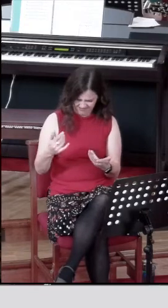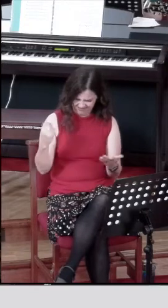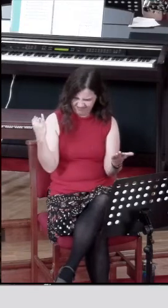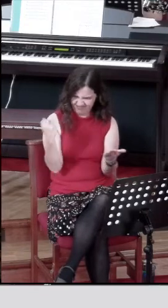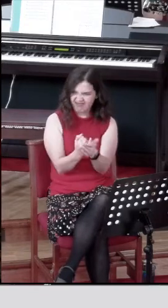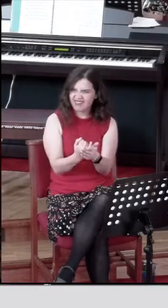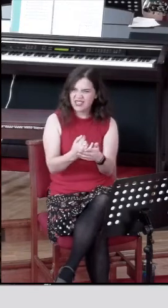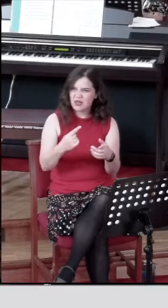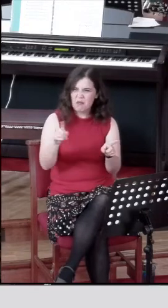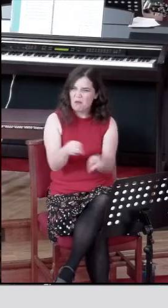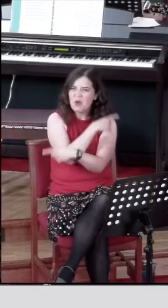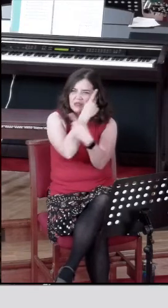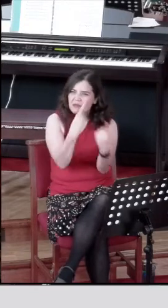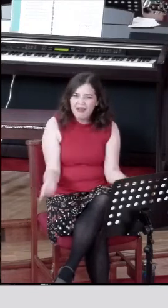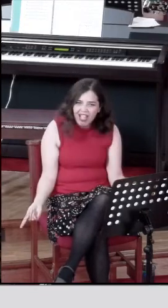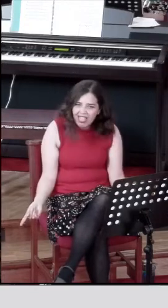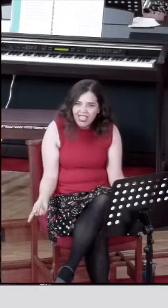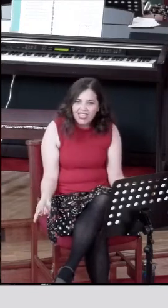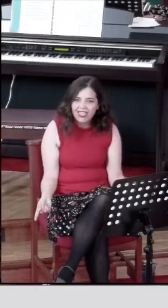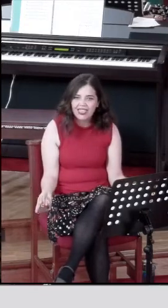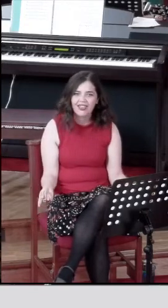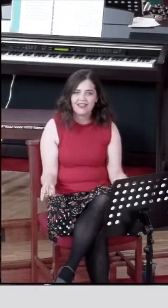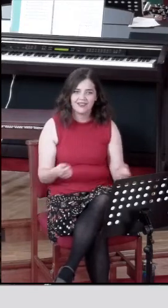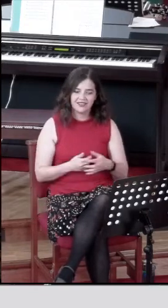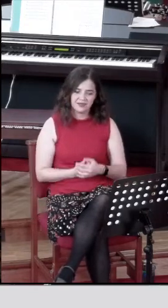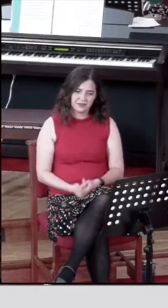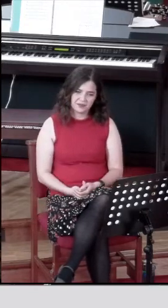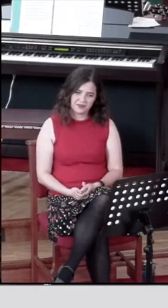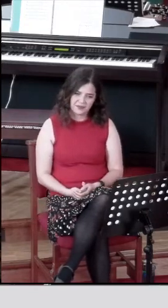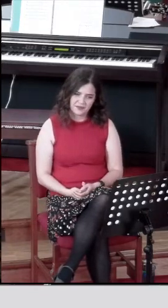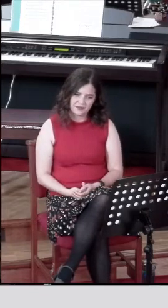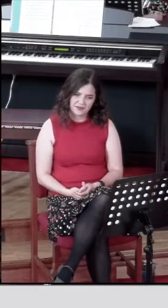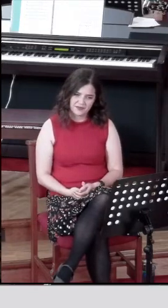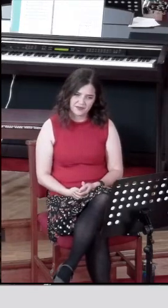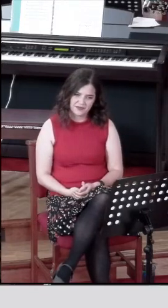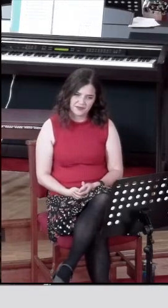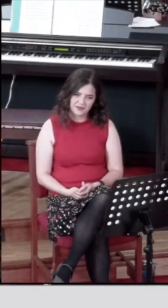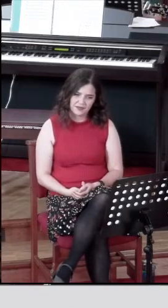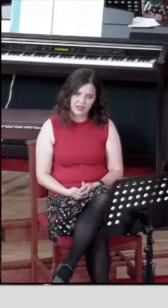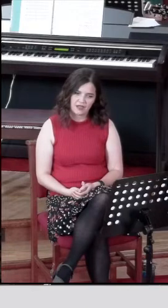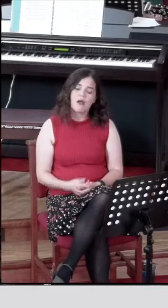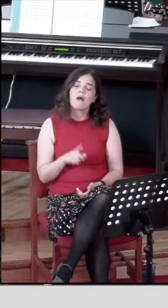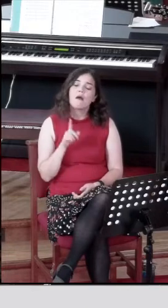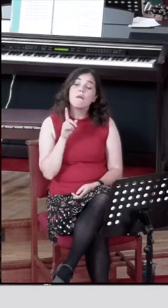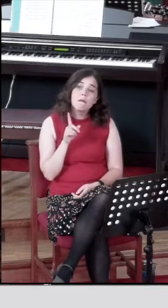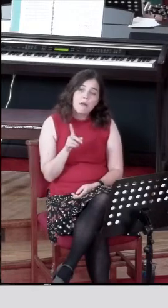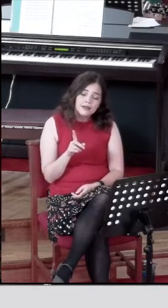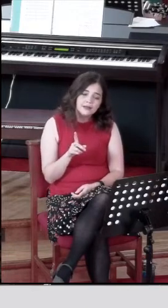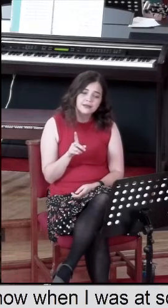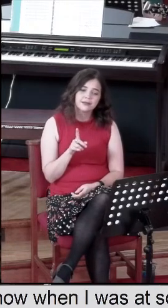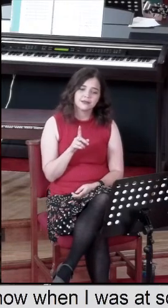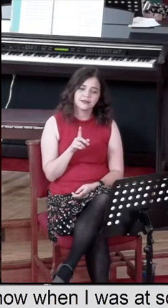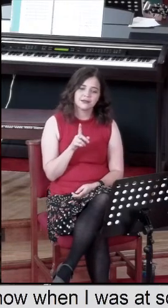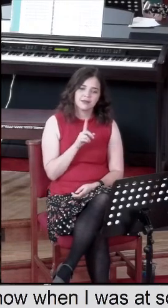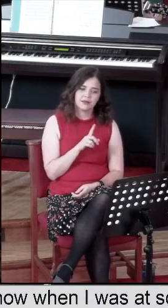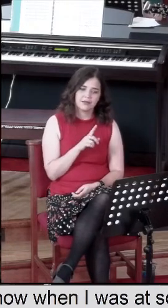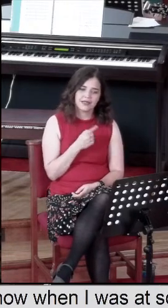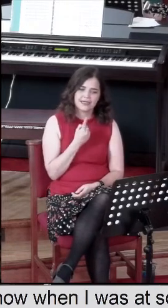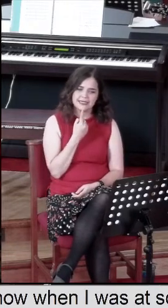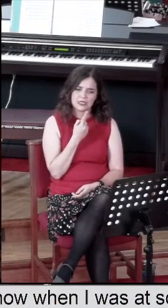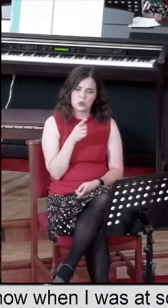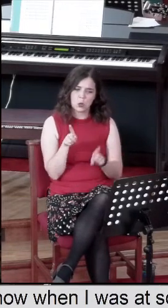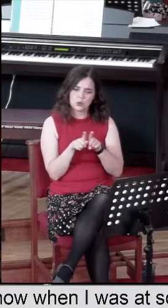would be impossible to do that. It's just a lot of nonsense. But the other thing it calls it in that section is an